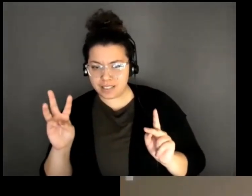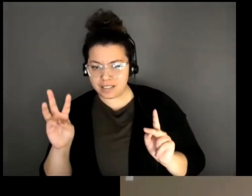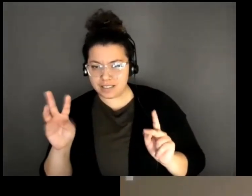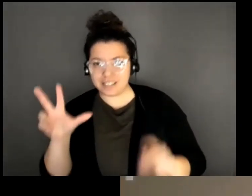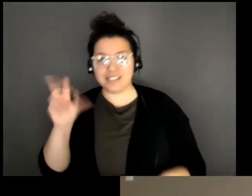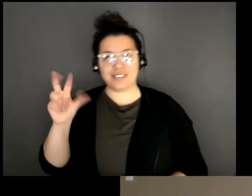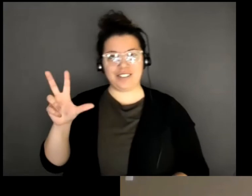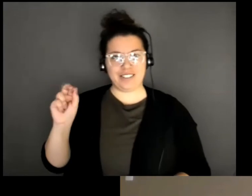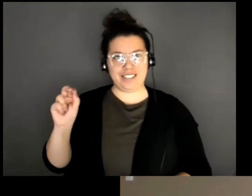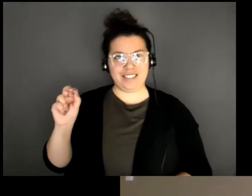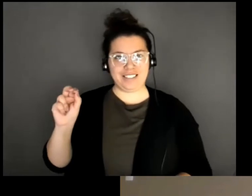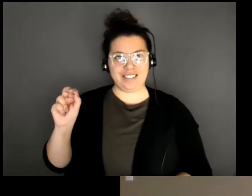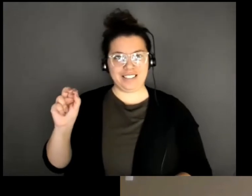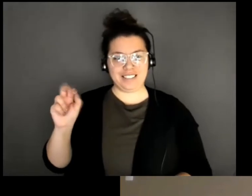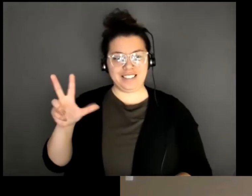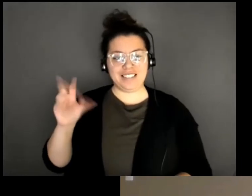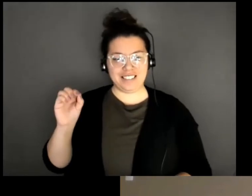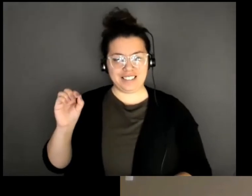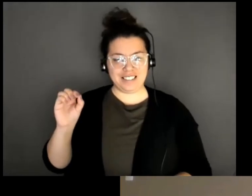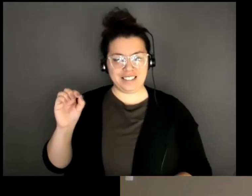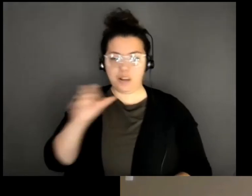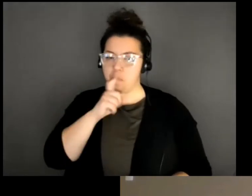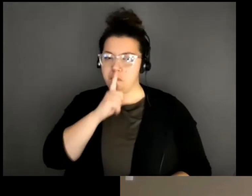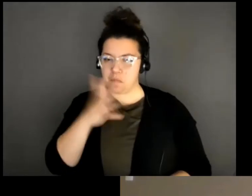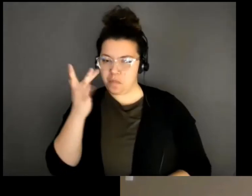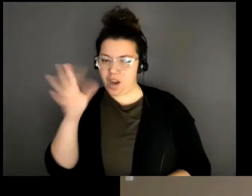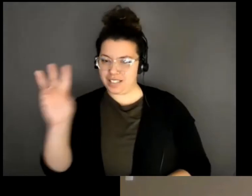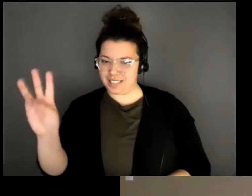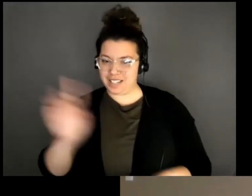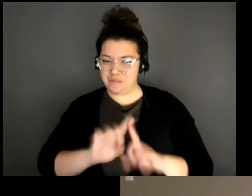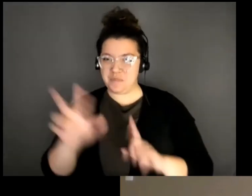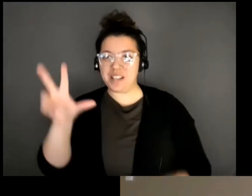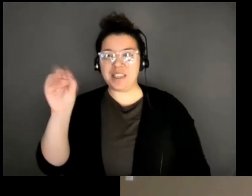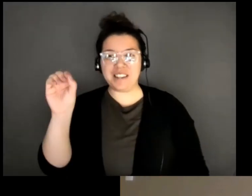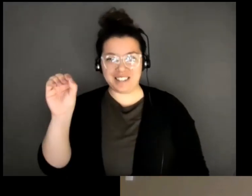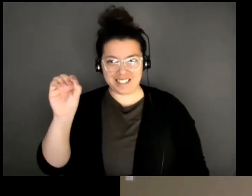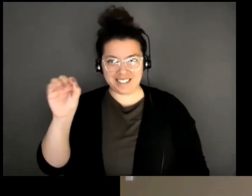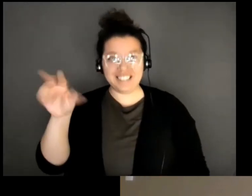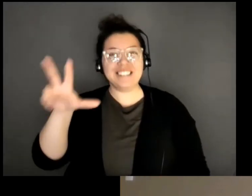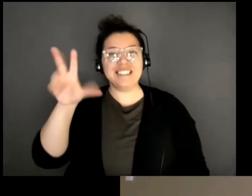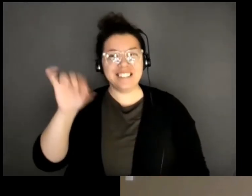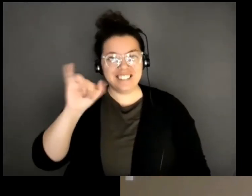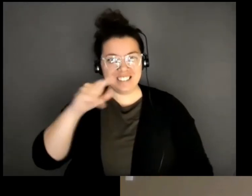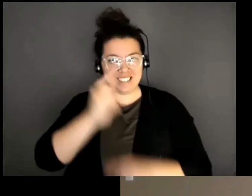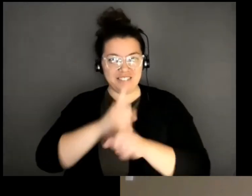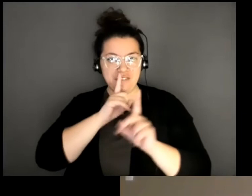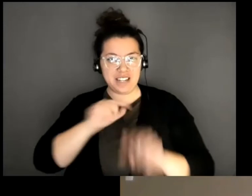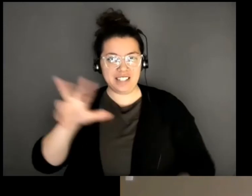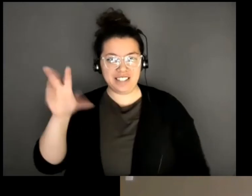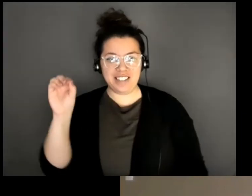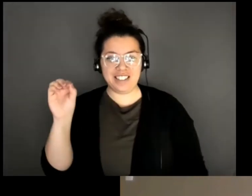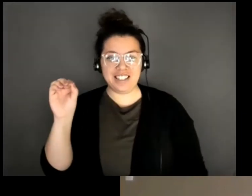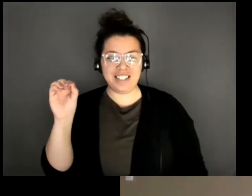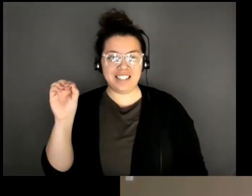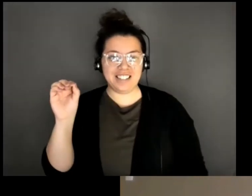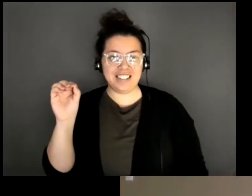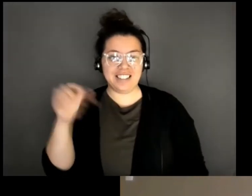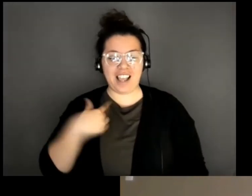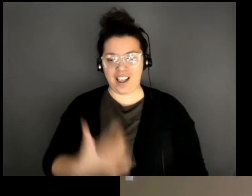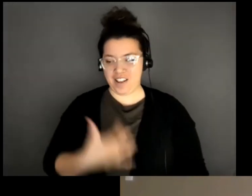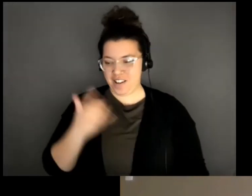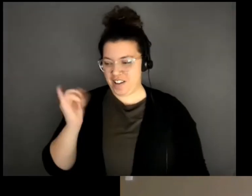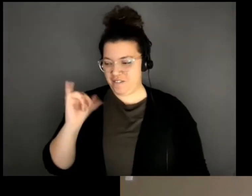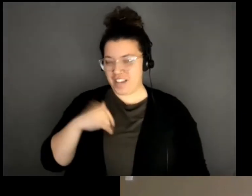I'm not sure where the 6 came from, but 30. 30 is the number I was looking for. I feel like I'm a game show host. Looking for